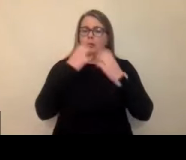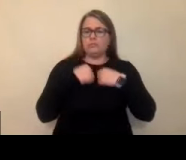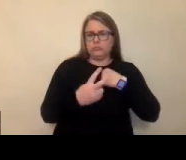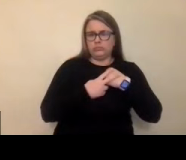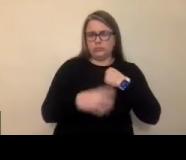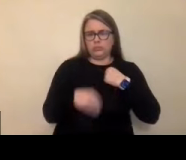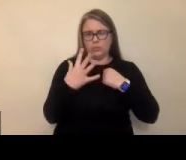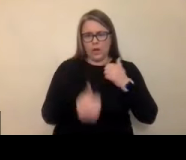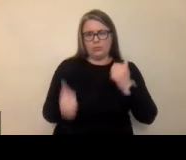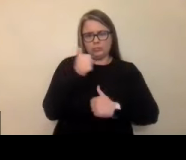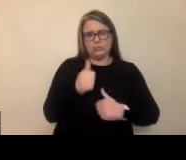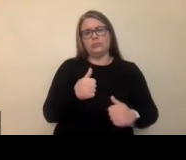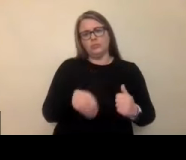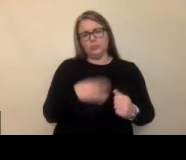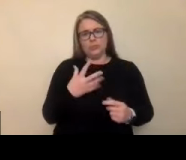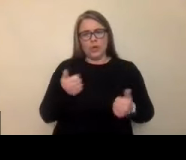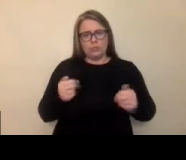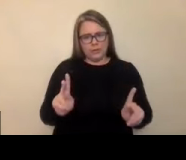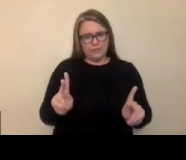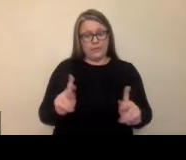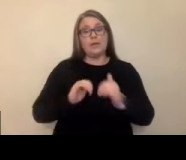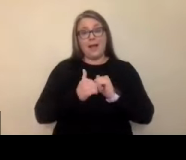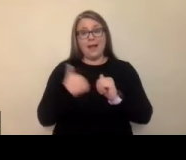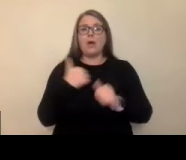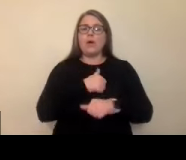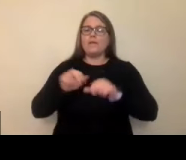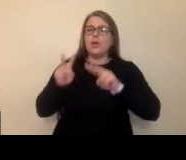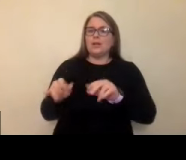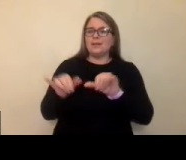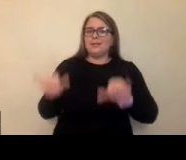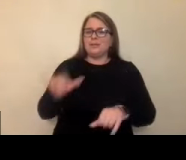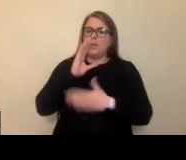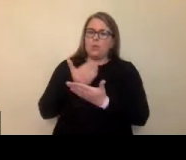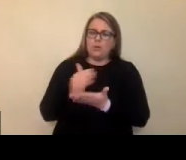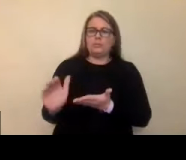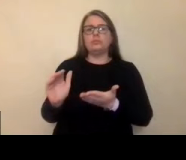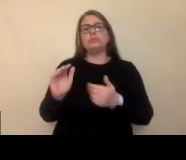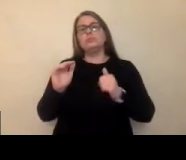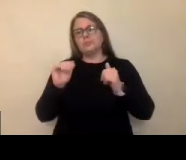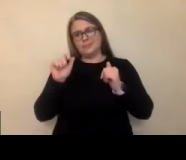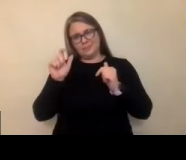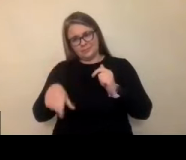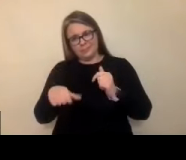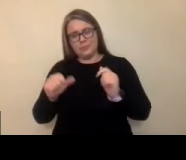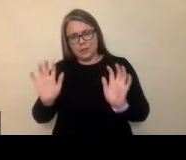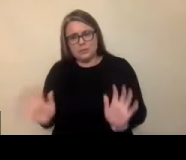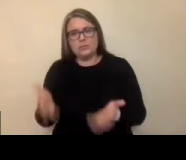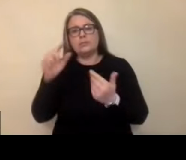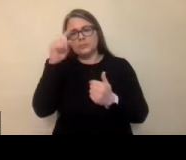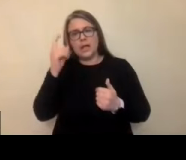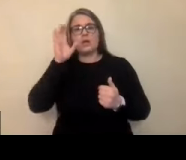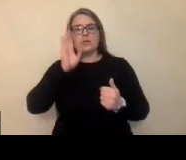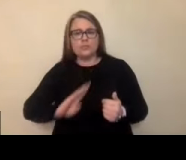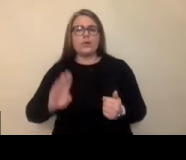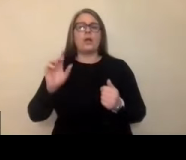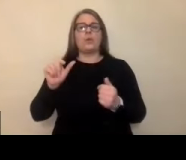them, to think about franchises and institutions that encourage Black, brown, immigrants, queer folks to actually self-determine their own life outcomes? What would